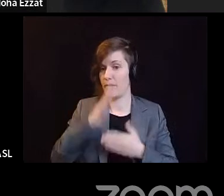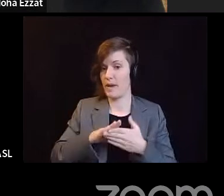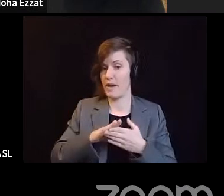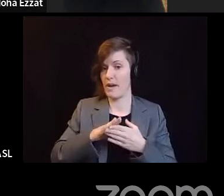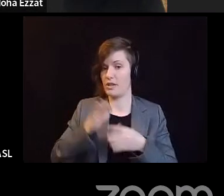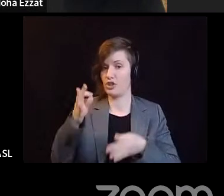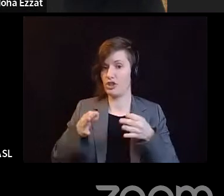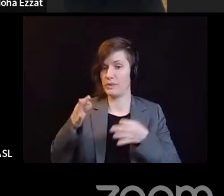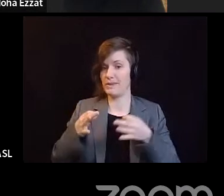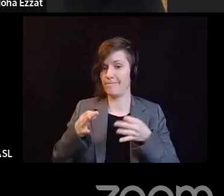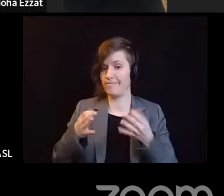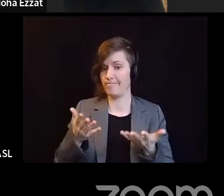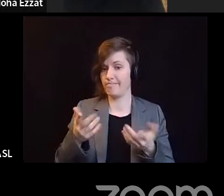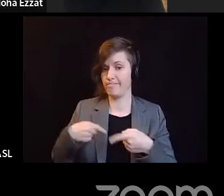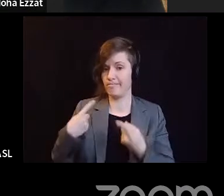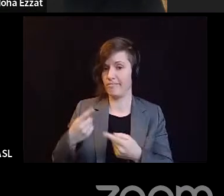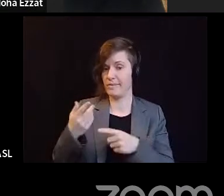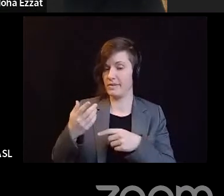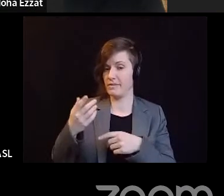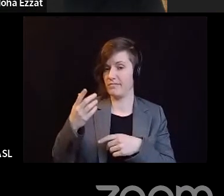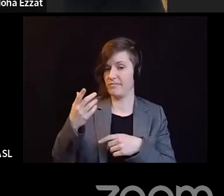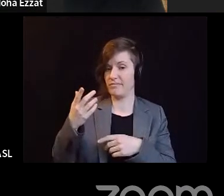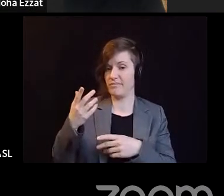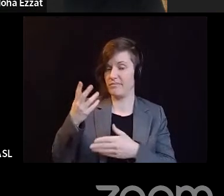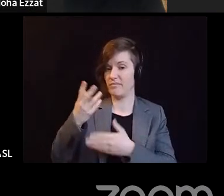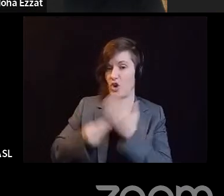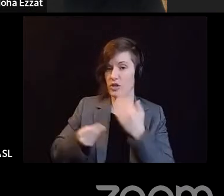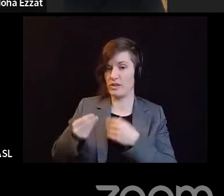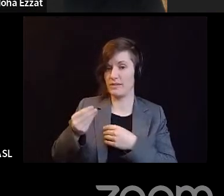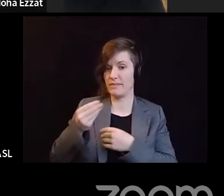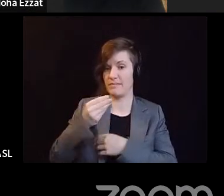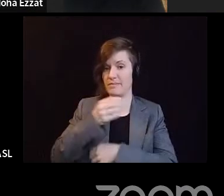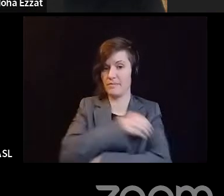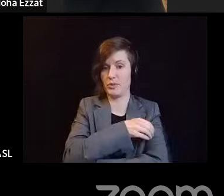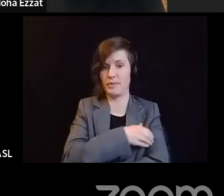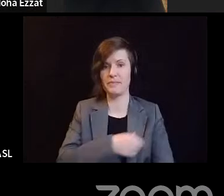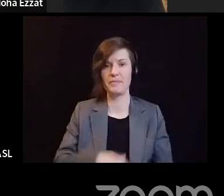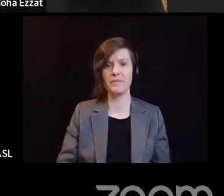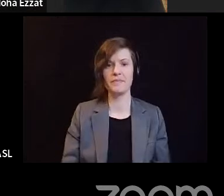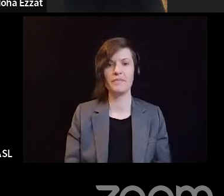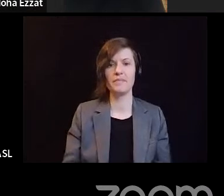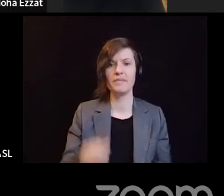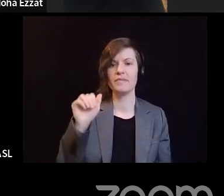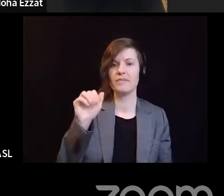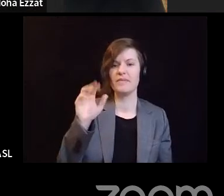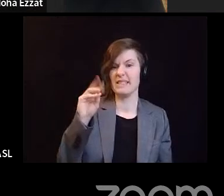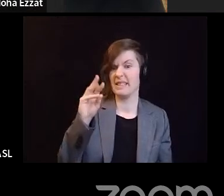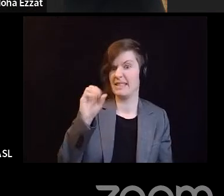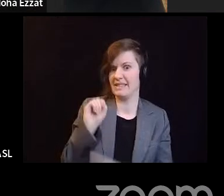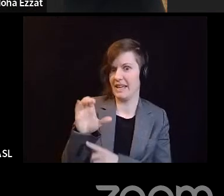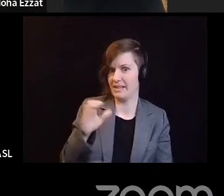that in 60 seconds, please. So the first question is,